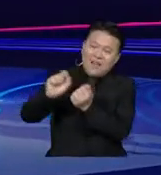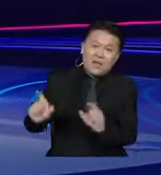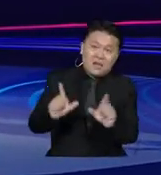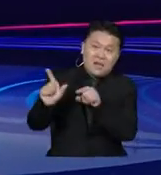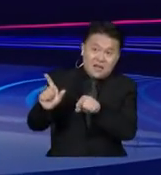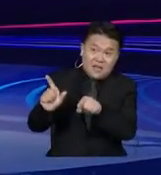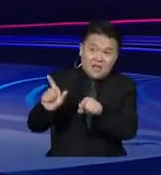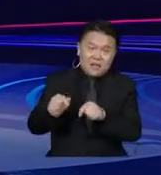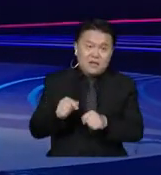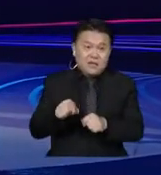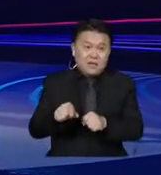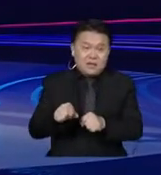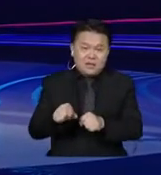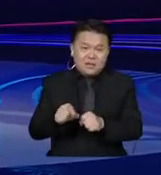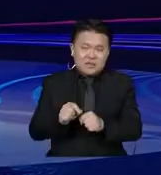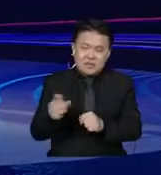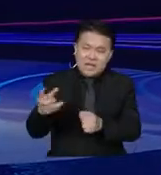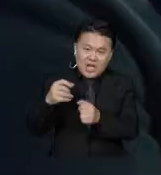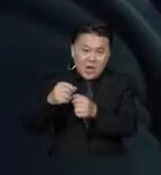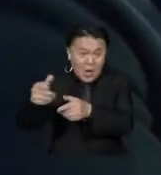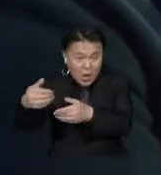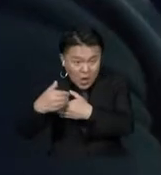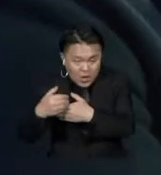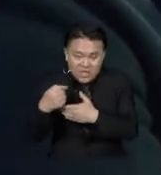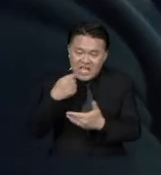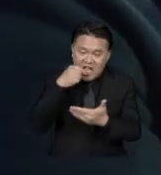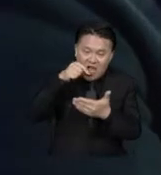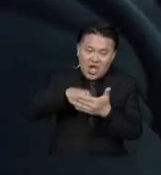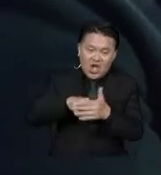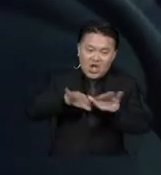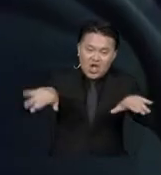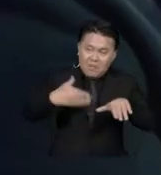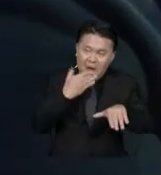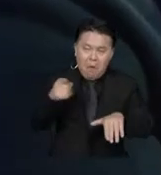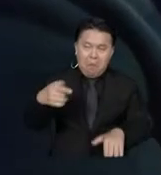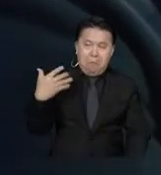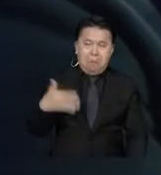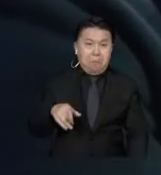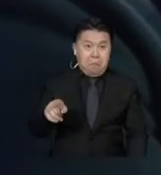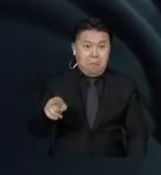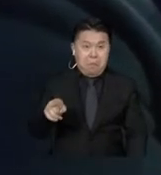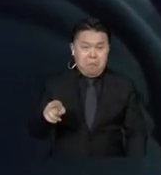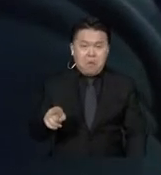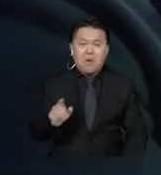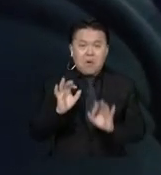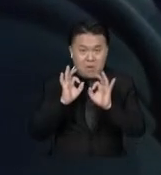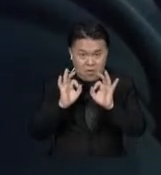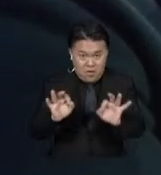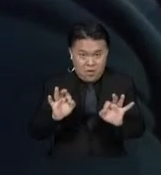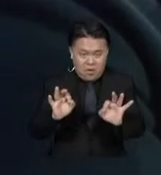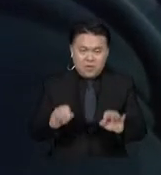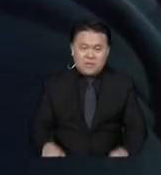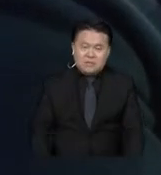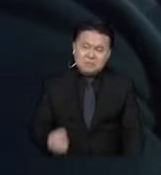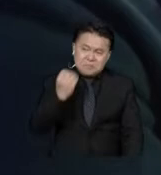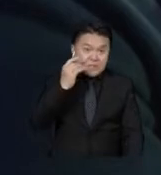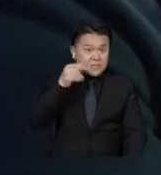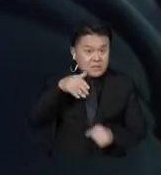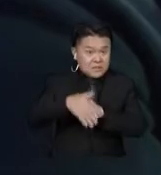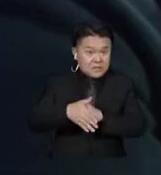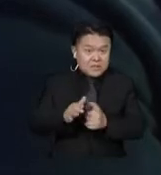swim inside their mouths. Their unusual friendliness has led to a new type of